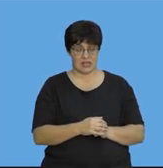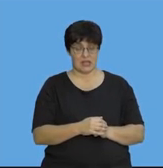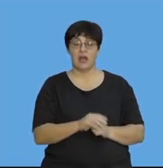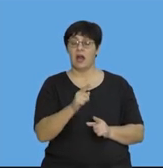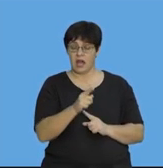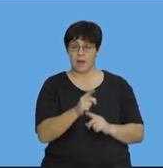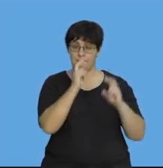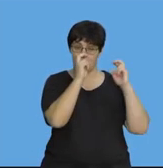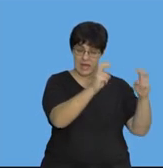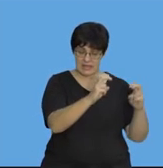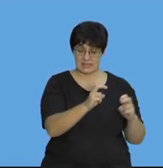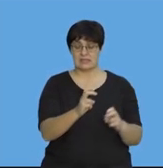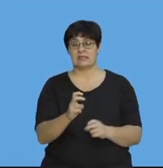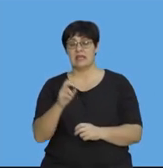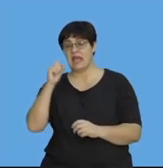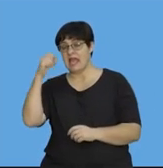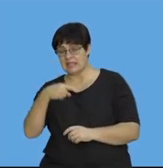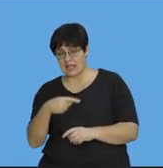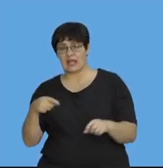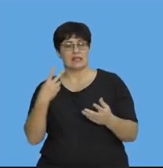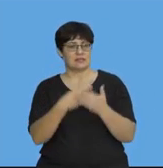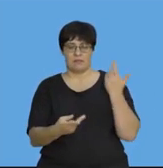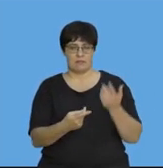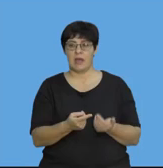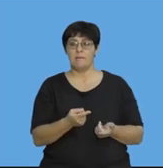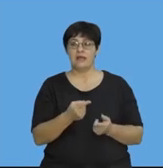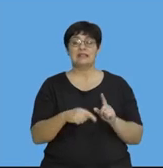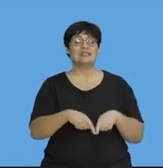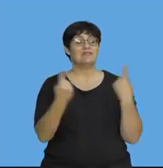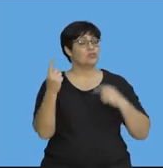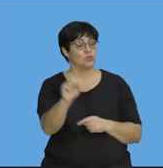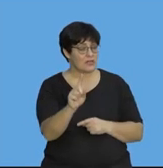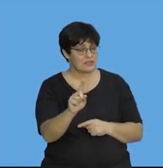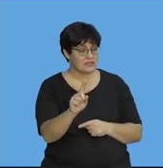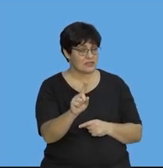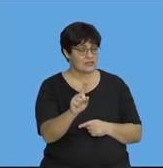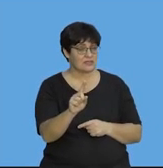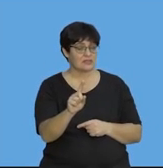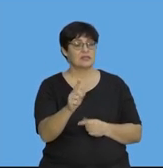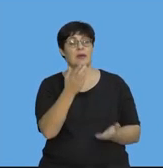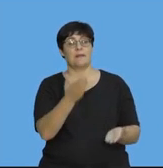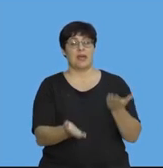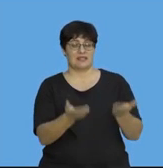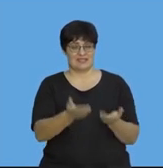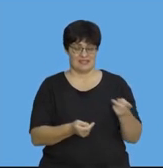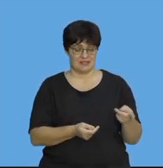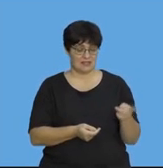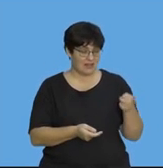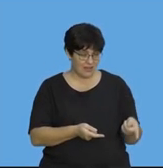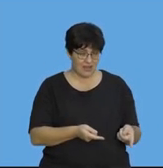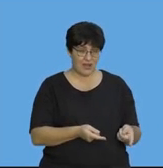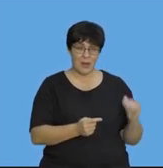both the insect and the bus. The difference is the mass. The bus has a